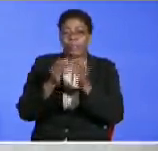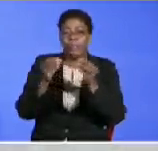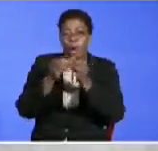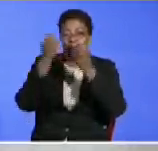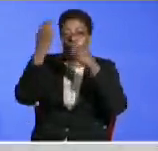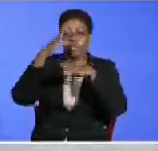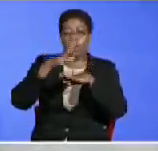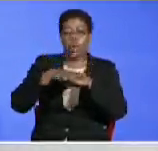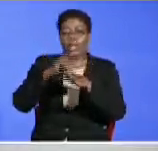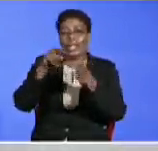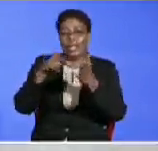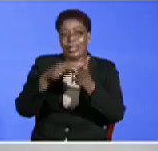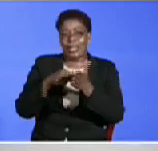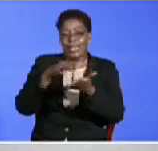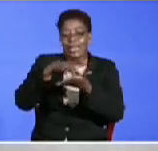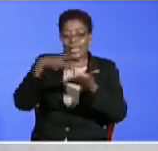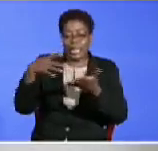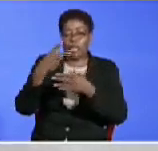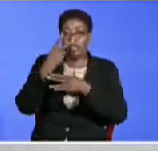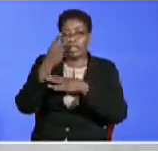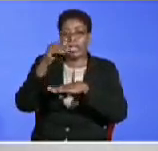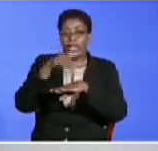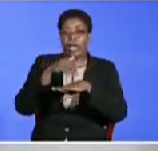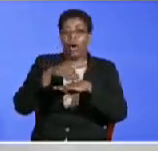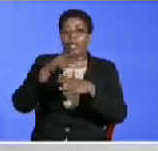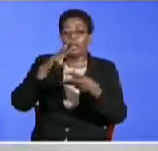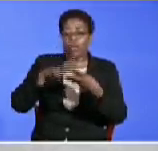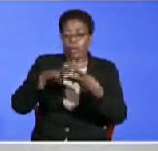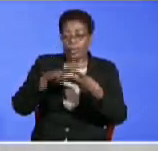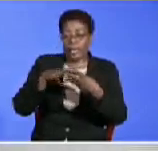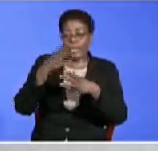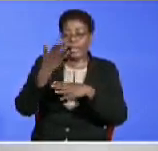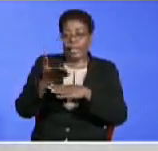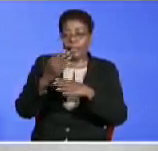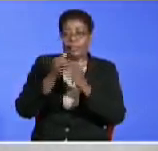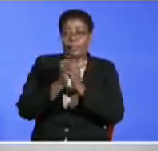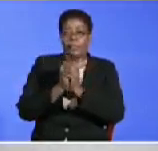study can be found on the Nature Conservancy website. Crystal Darling, ZNS Network News.